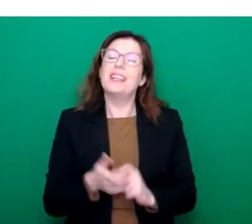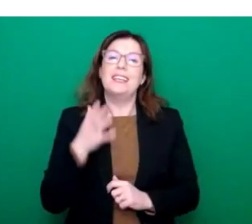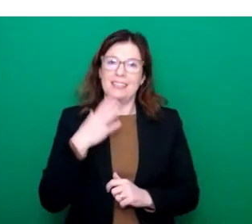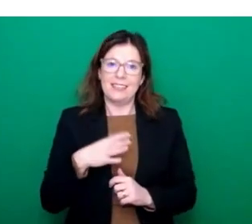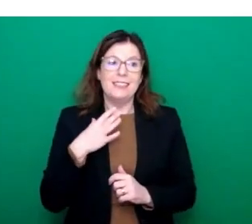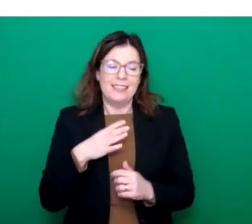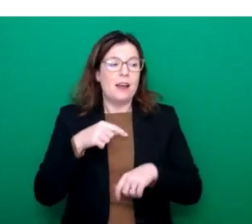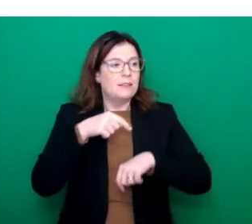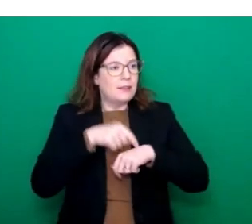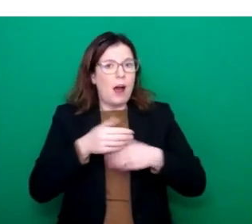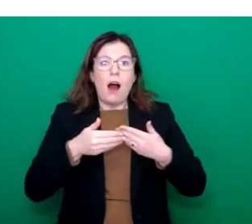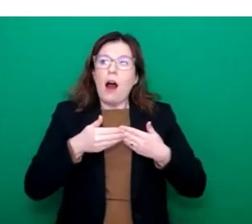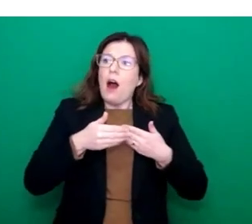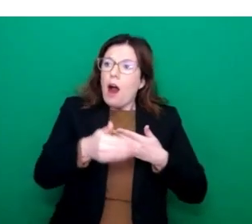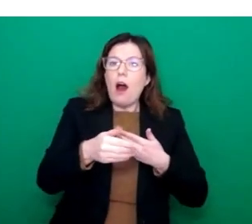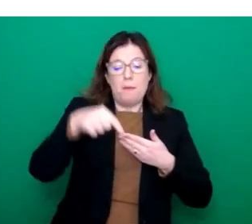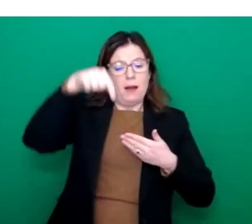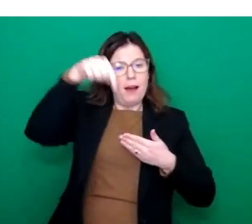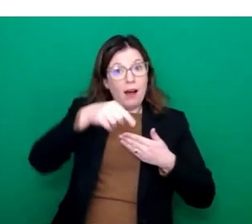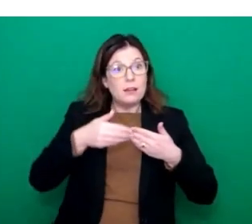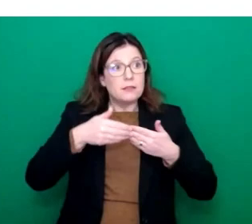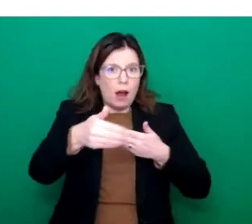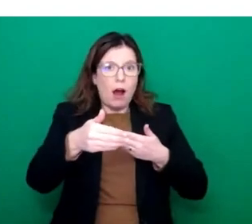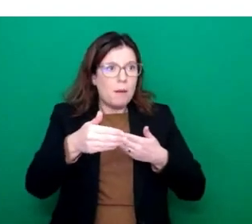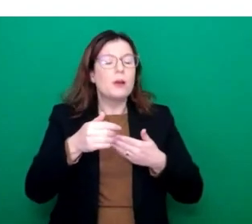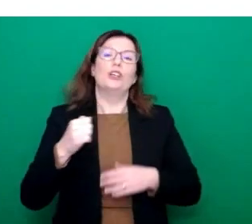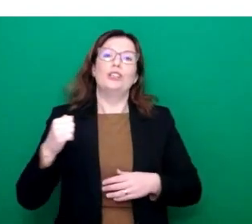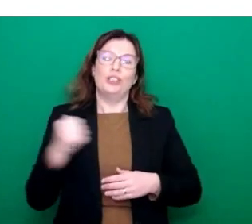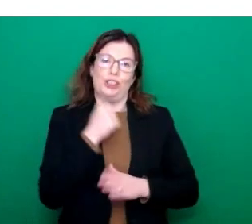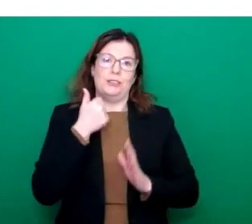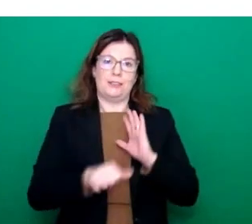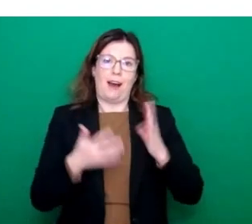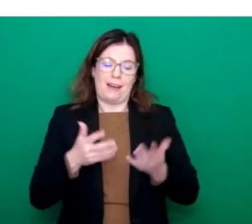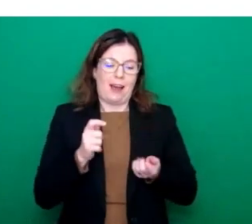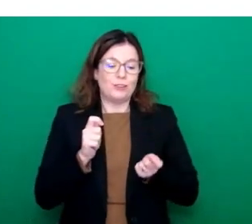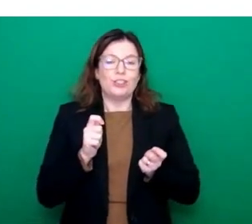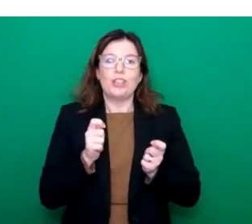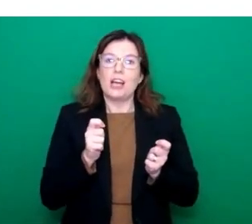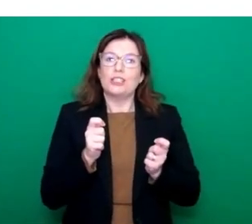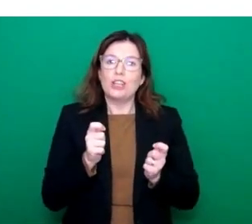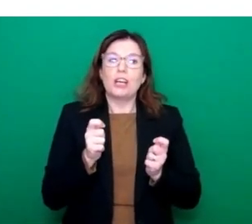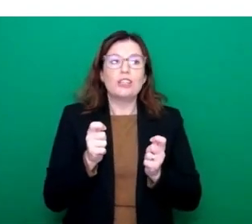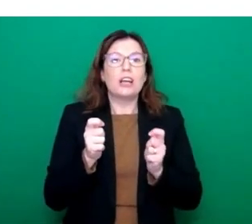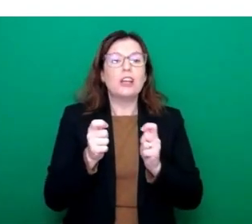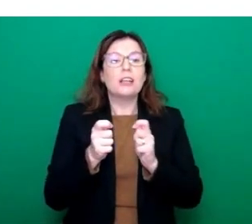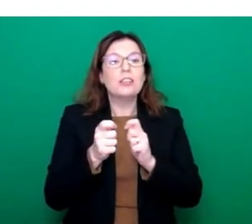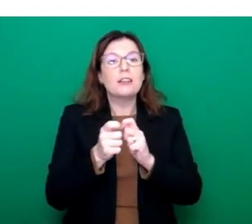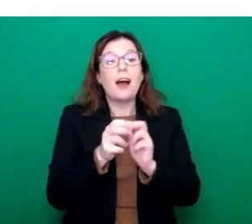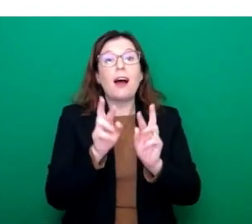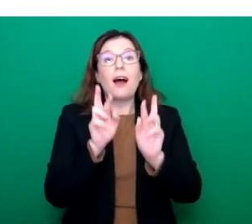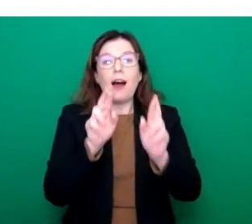that's no reason not to start making as much move as we can now towards a healthcare system that sees